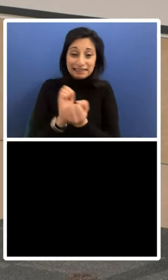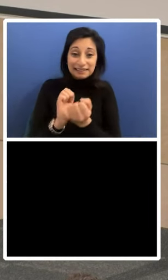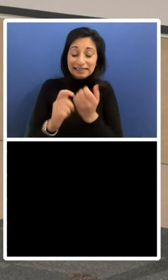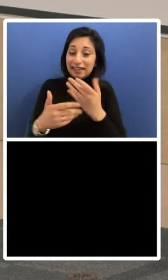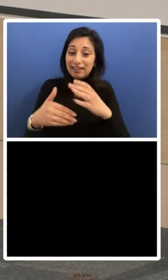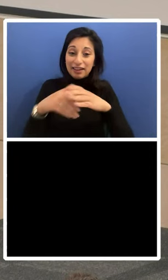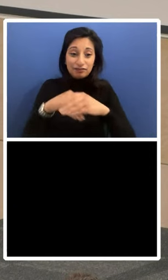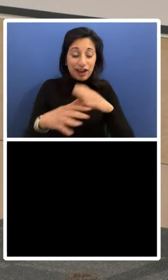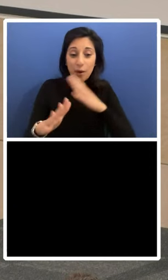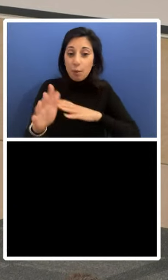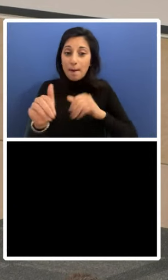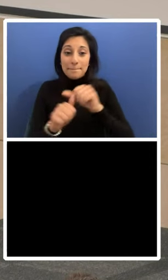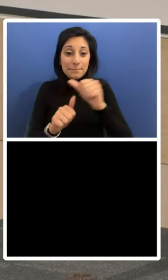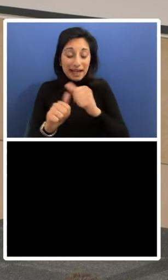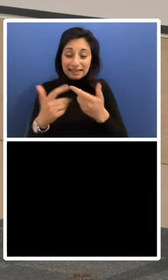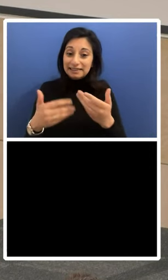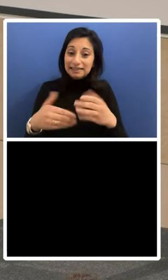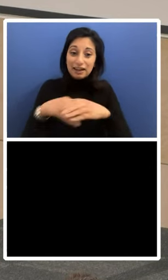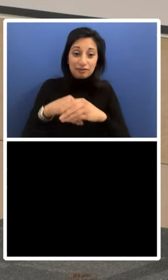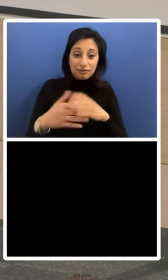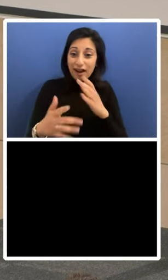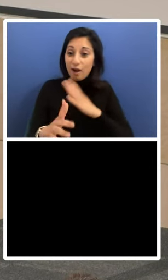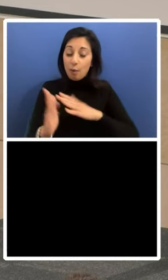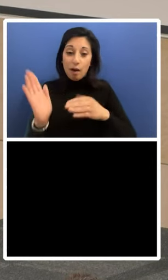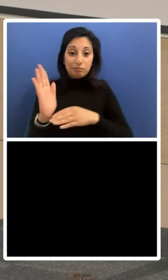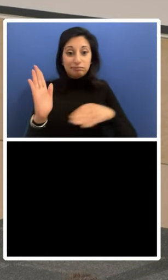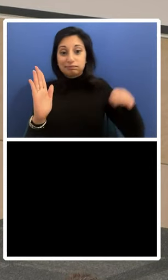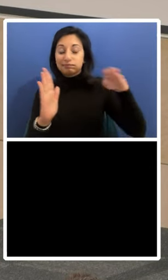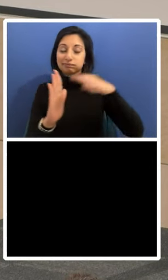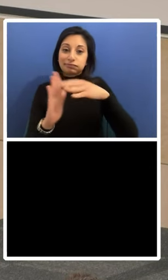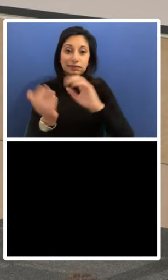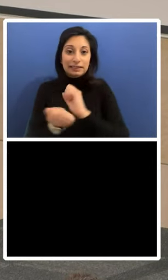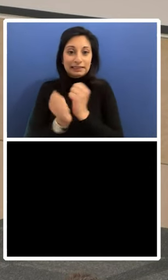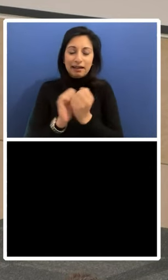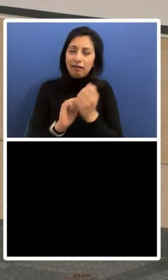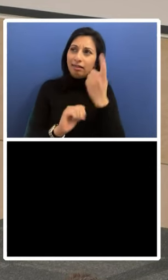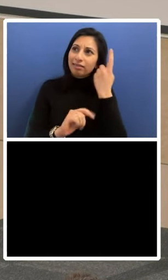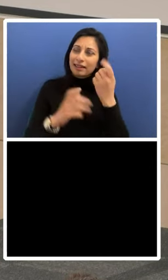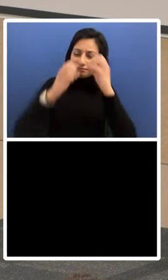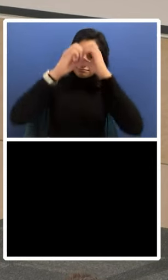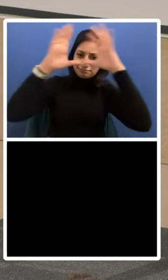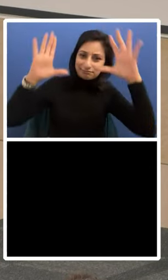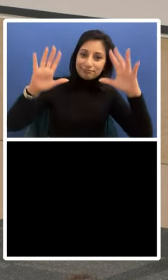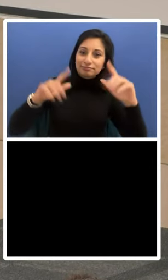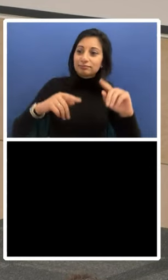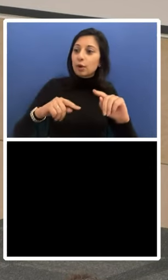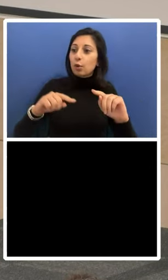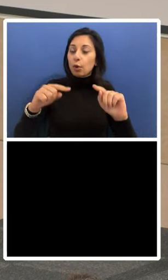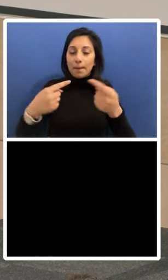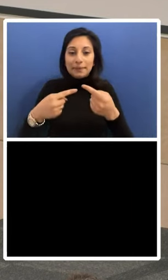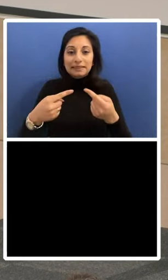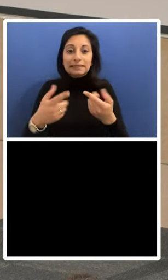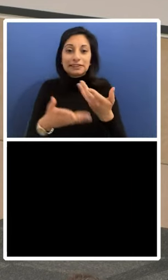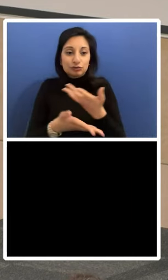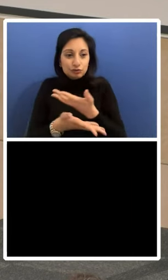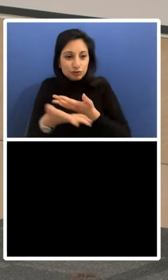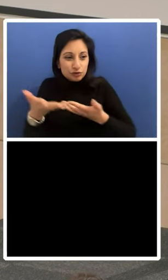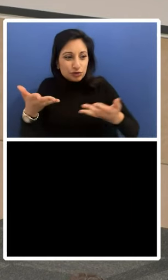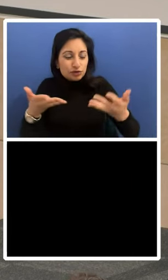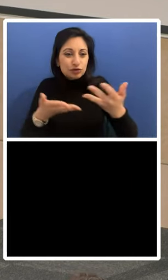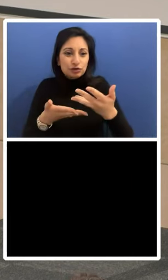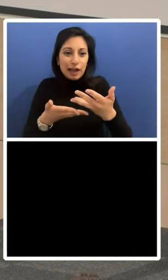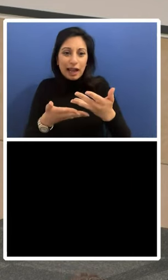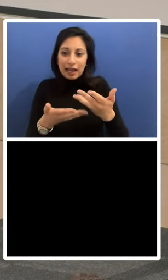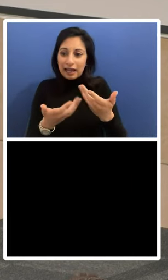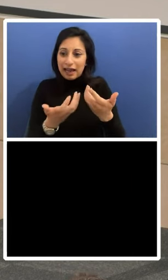to get a good job in today's society. But, you know, I think we think about competition and ambition as, like, positive traits, but there's a dark side to them as well. And I